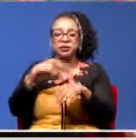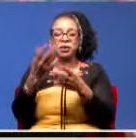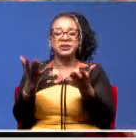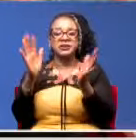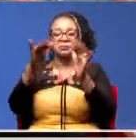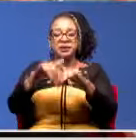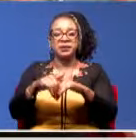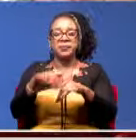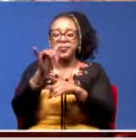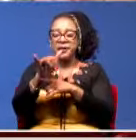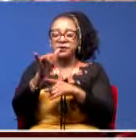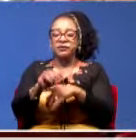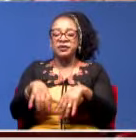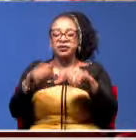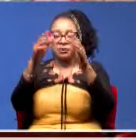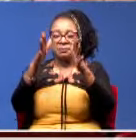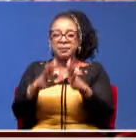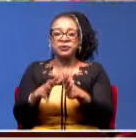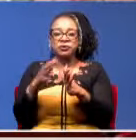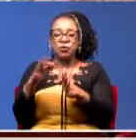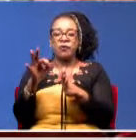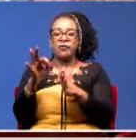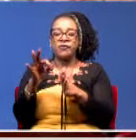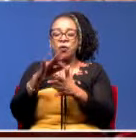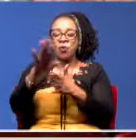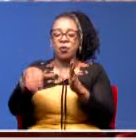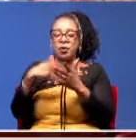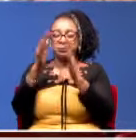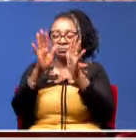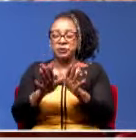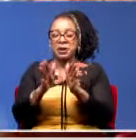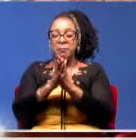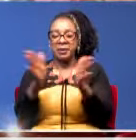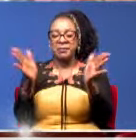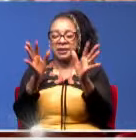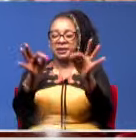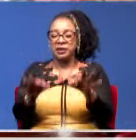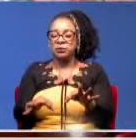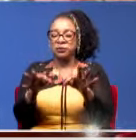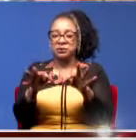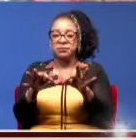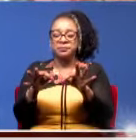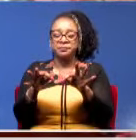and that of chairperson of the all-important Public Accounts Committee respectively